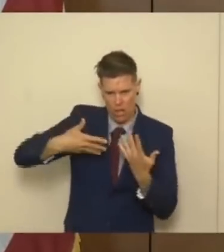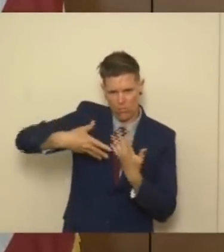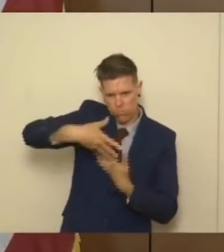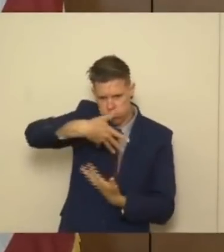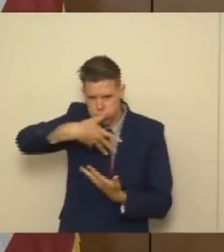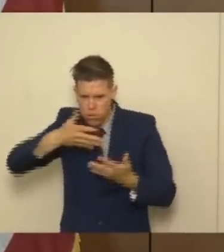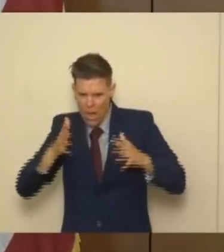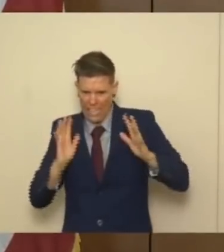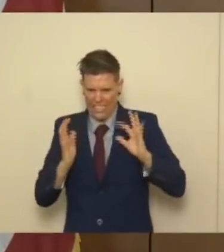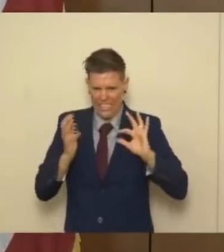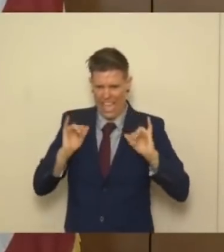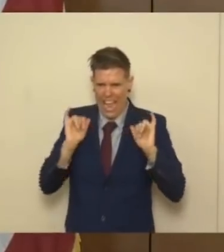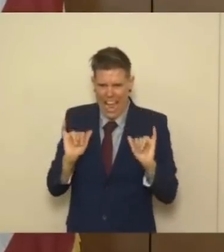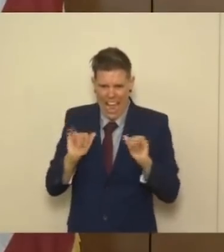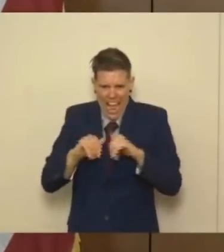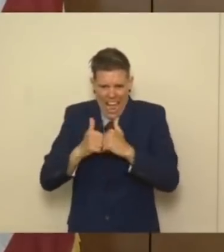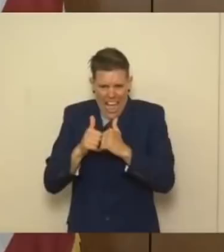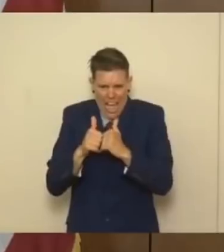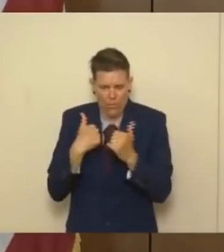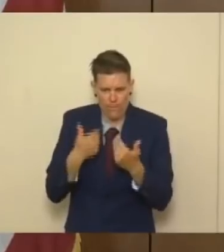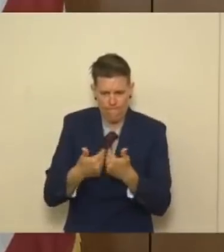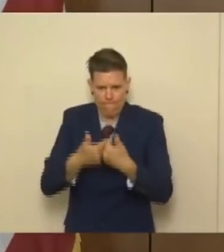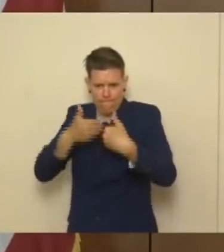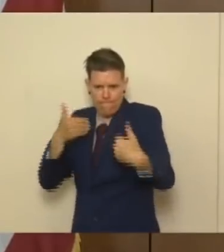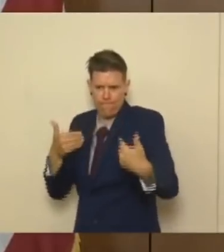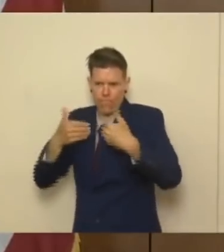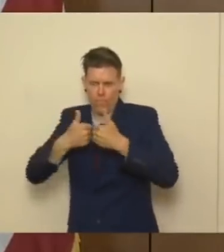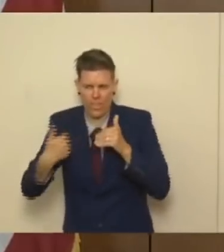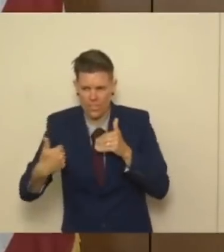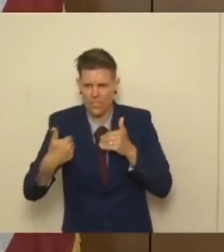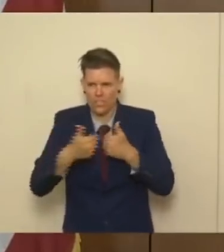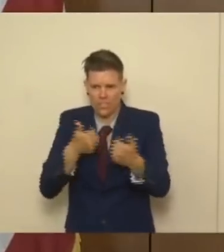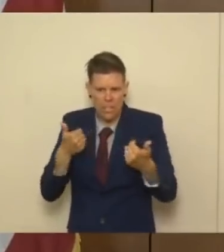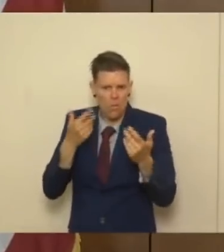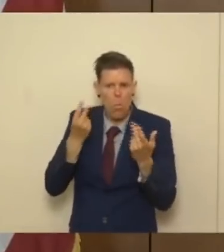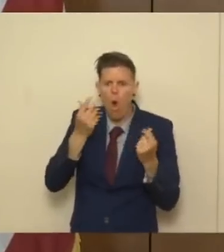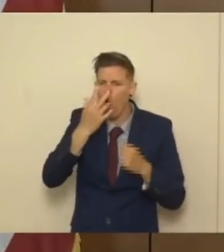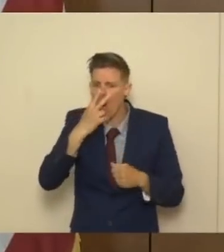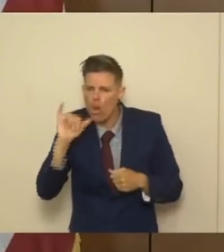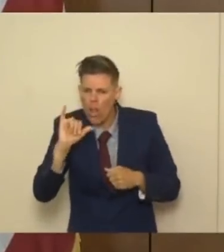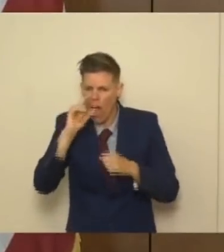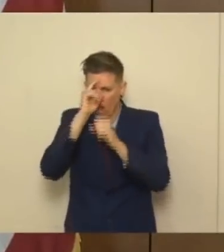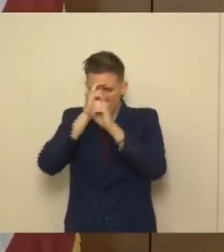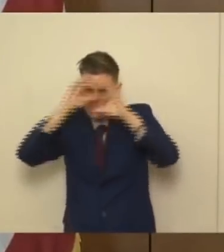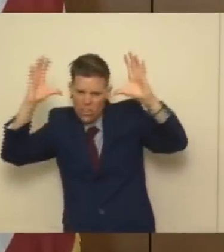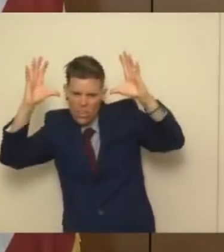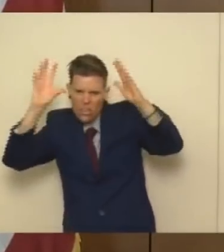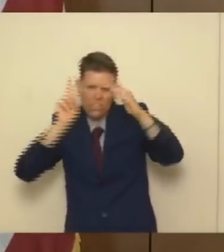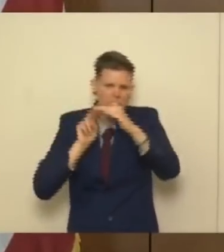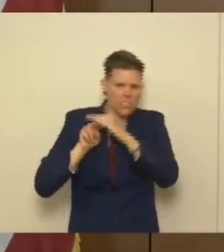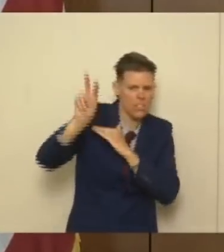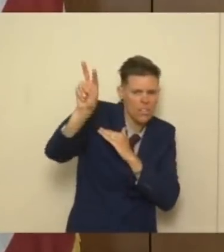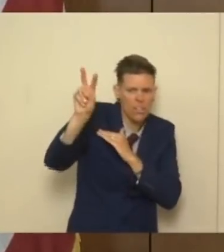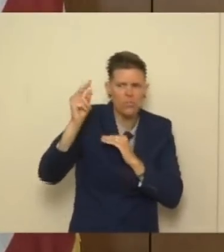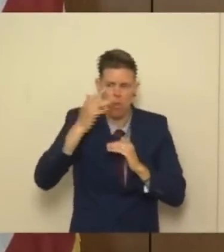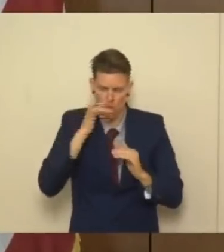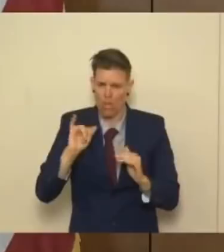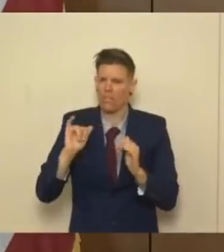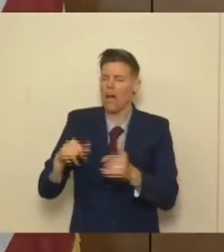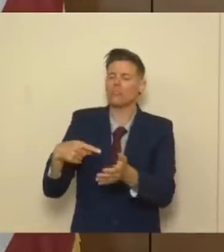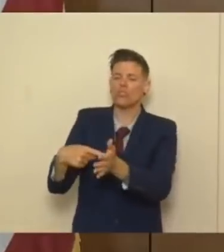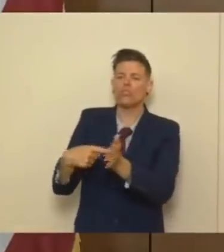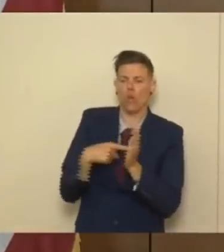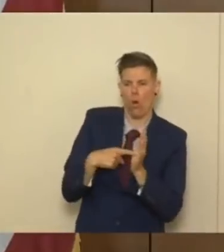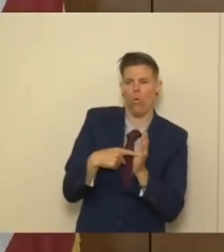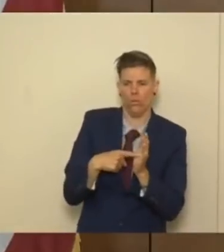happens? So their models suggested that the best way to manage spread was to go to a hybrid model. And I think that